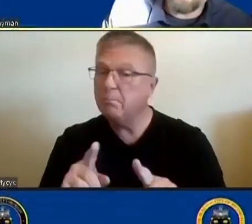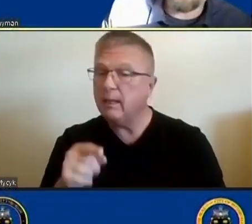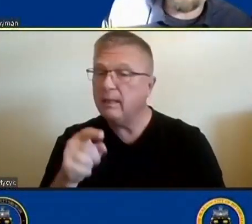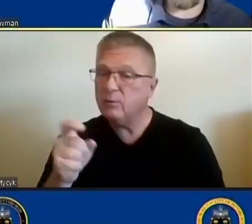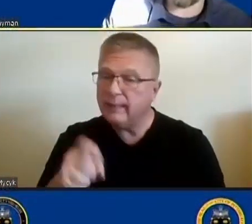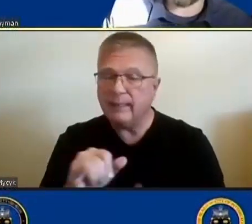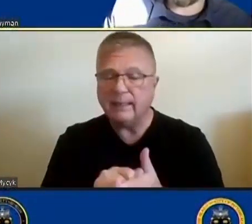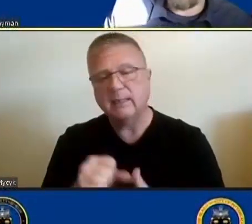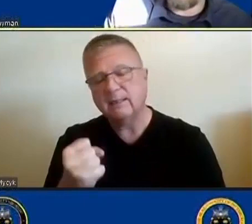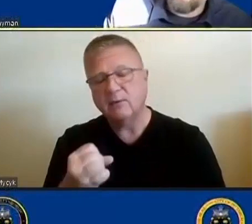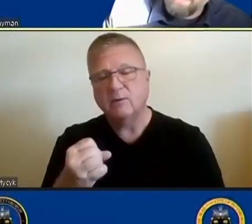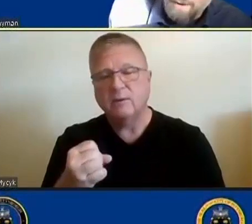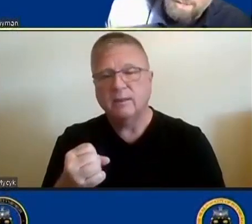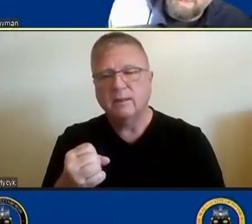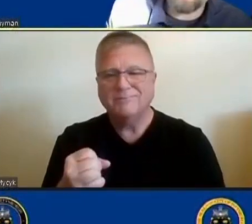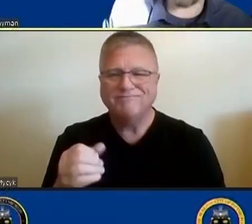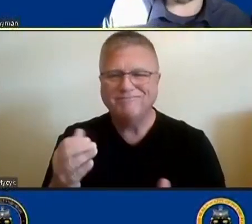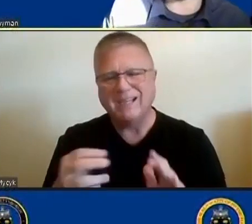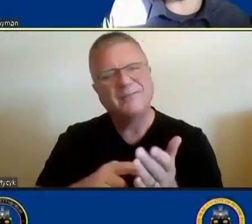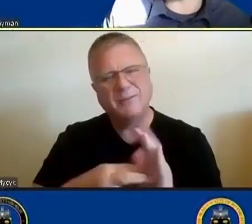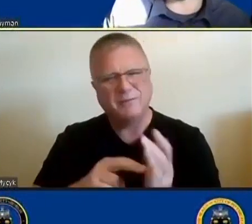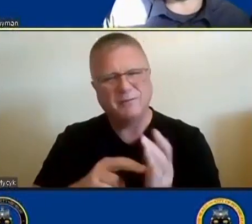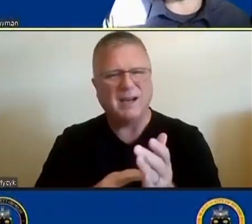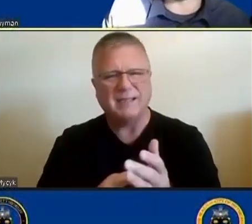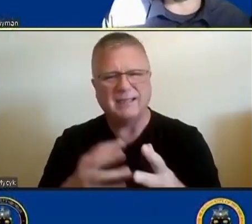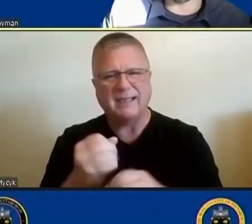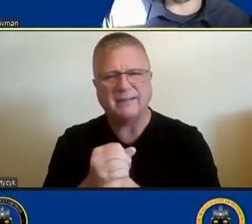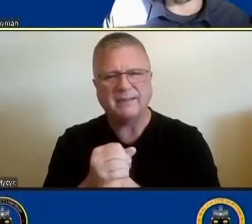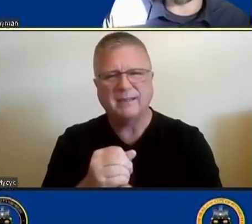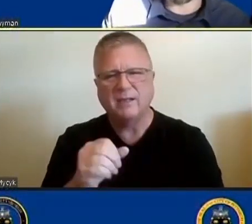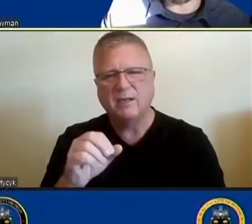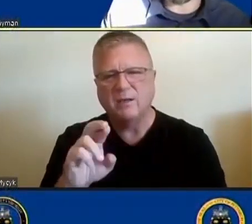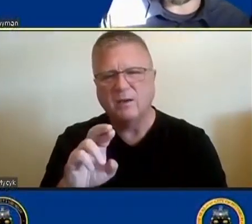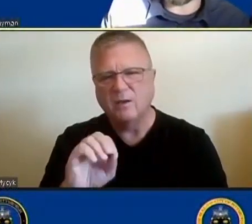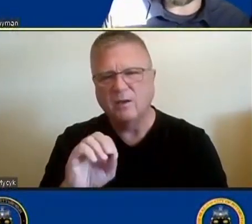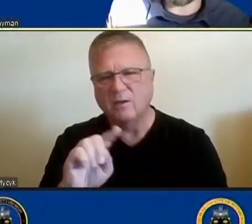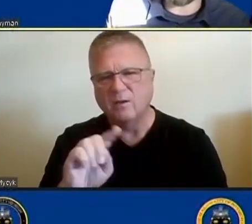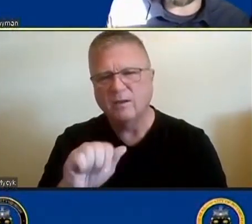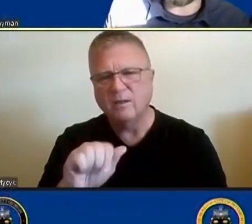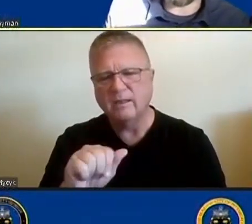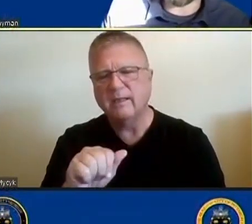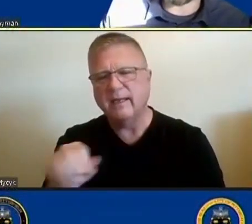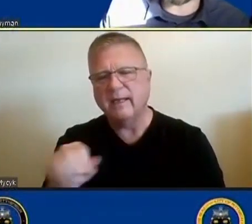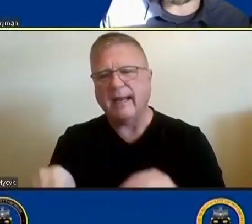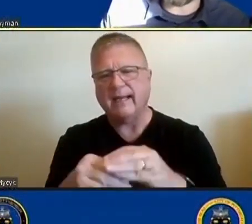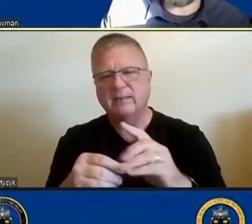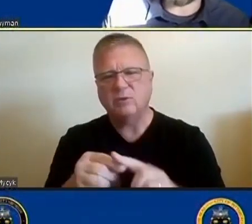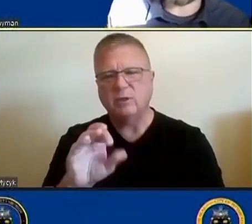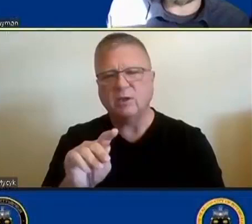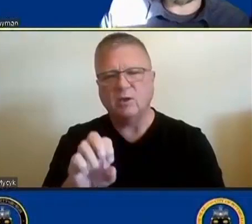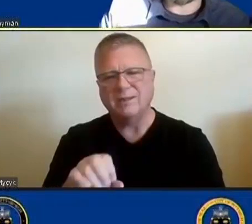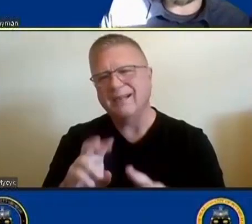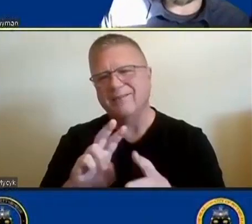just sort of defines what that is, inserts it into the code, and sort of cleans up